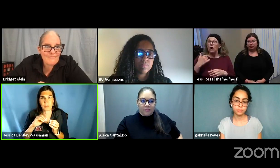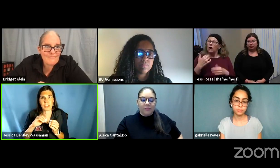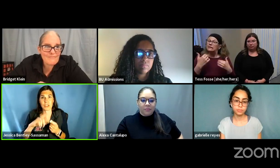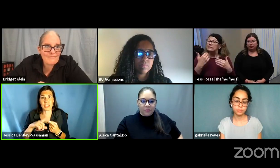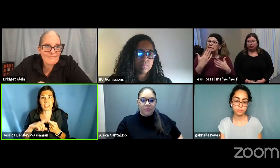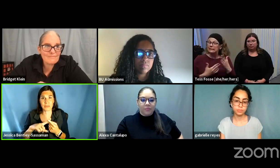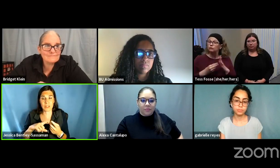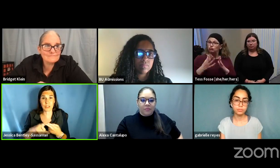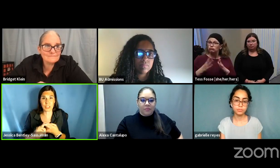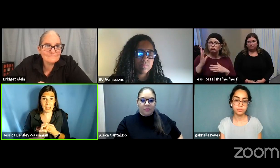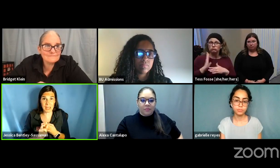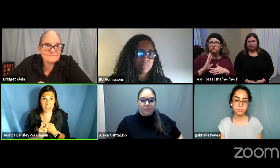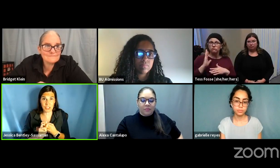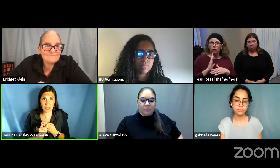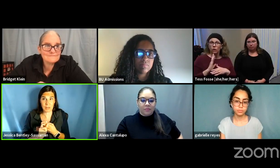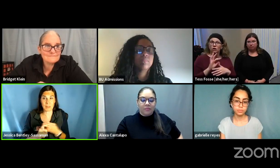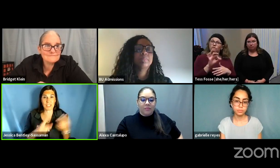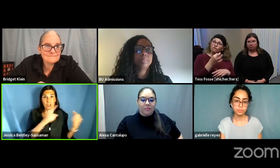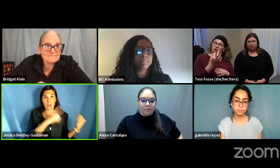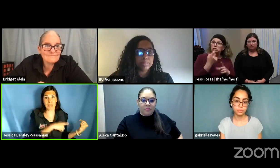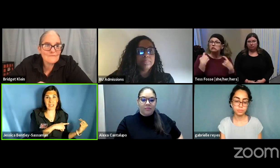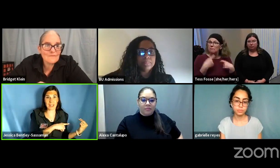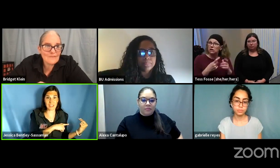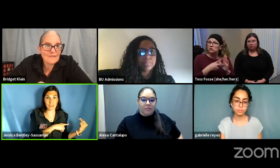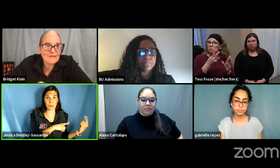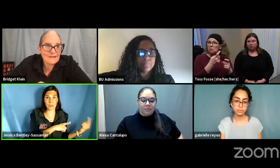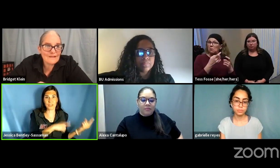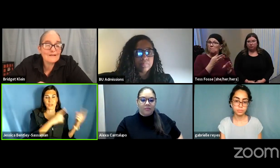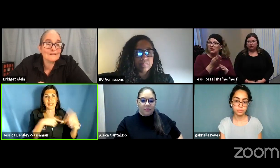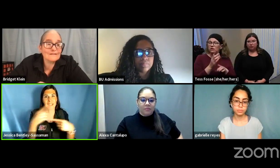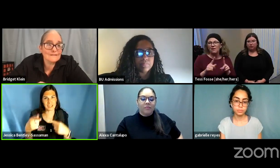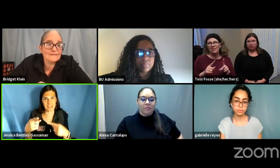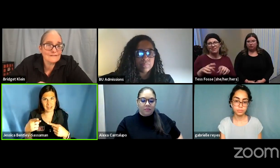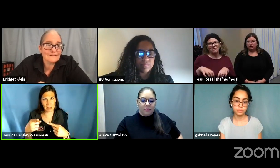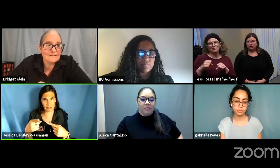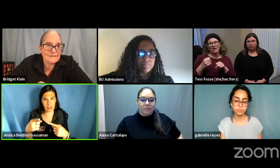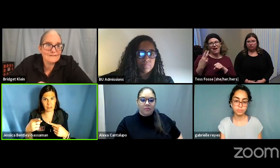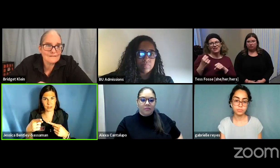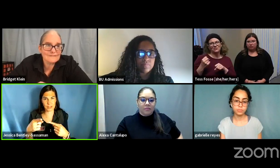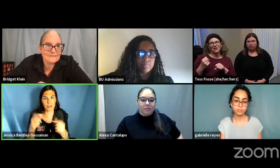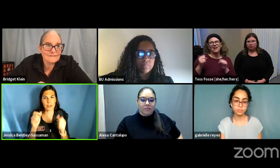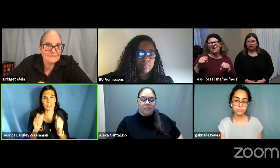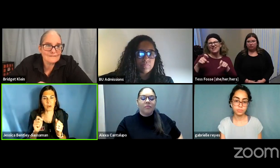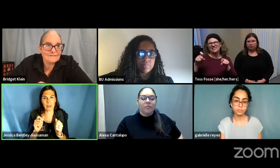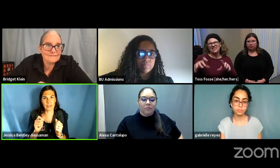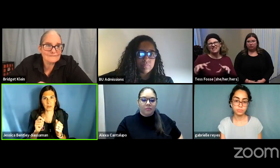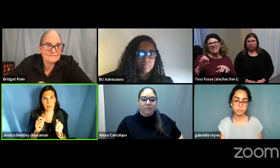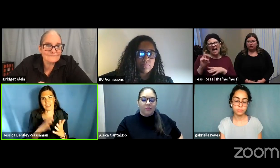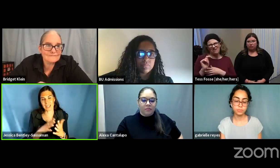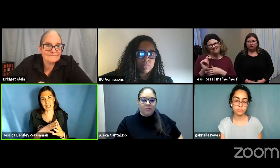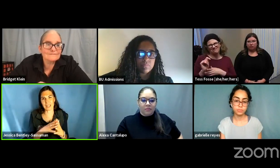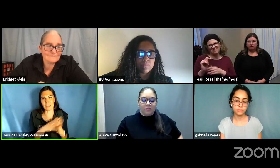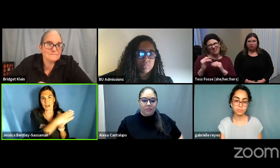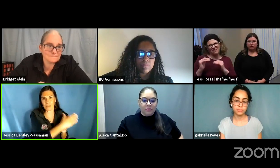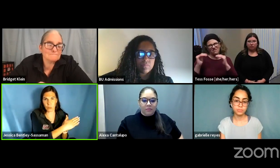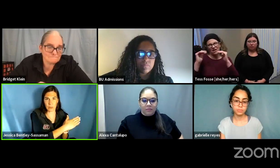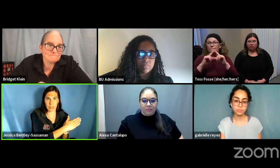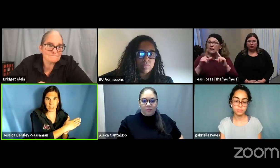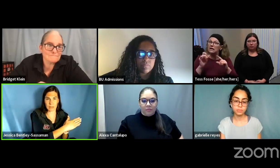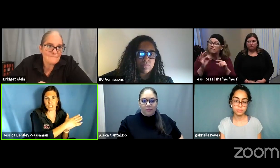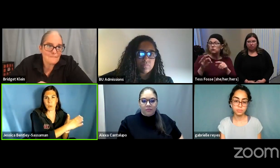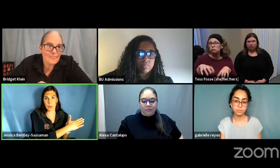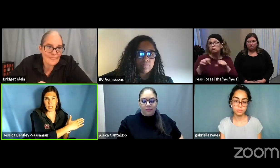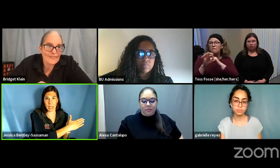who have double majored in French or Spanish, but they took that in high school, so they tested out of levels. So if you had taken like a